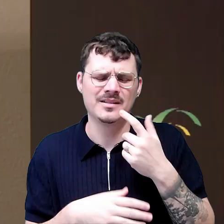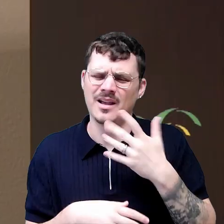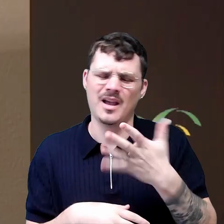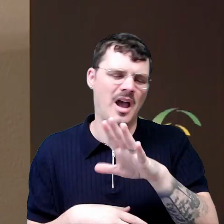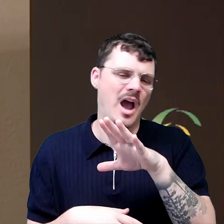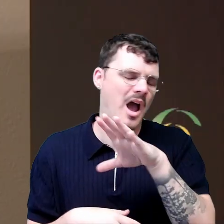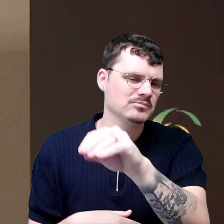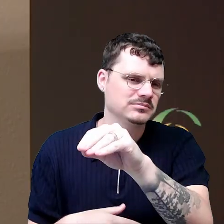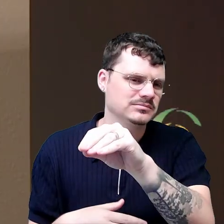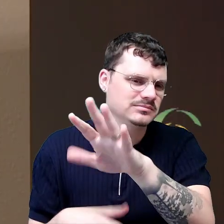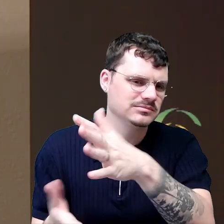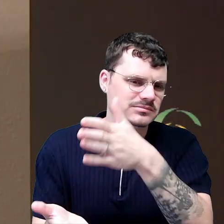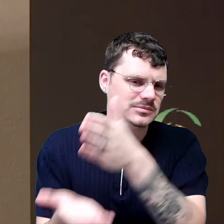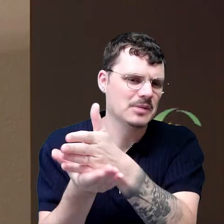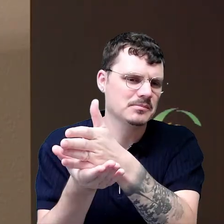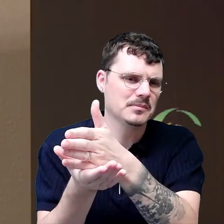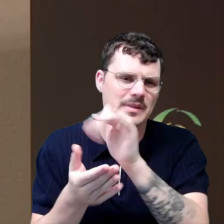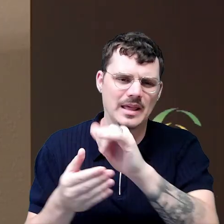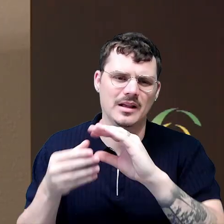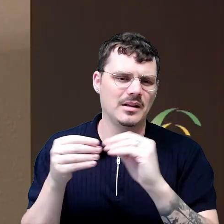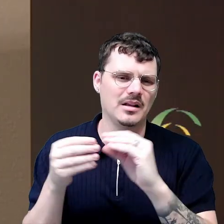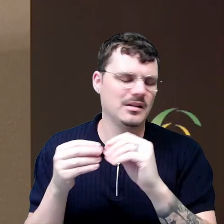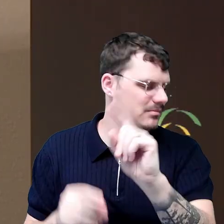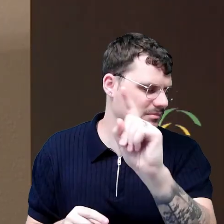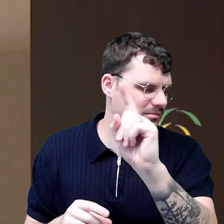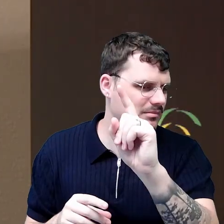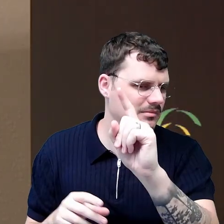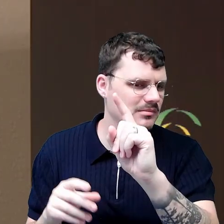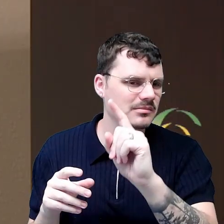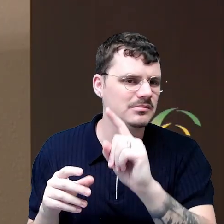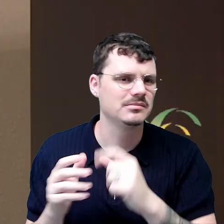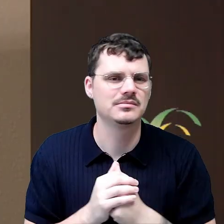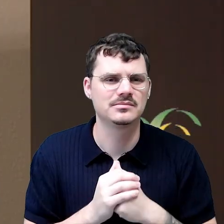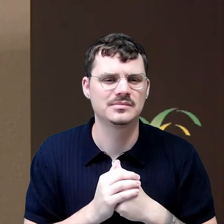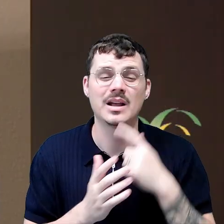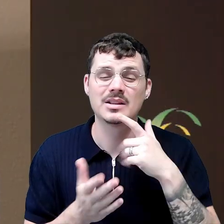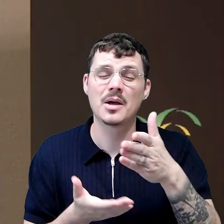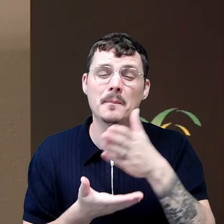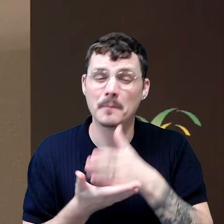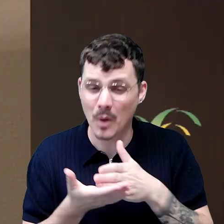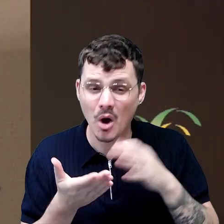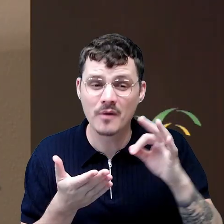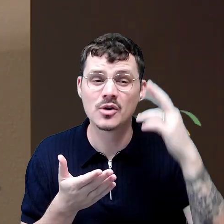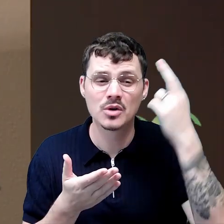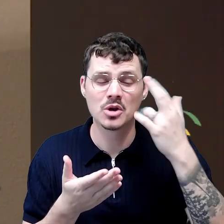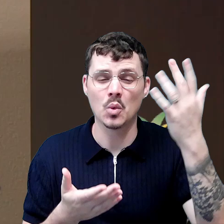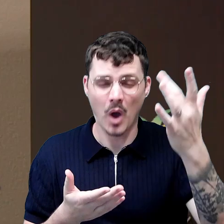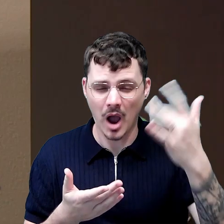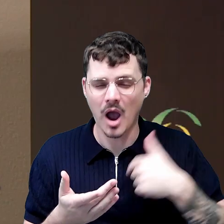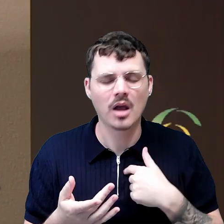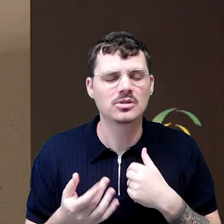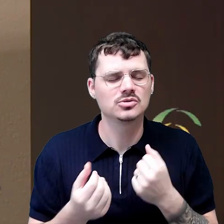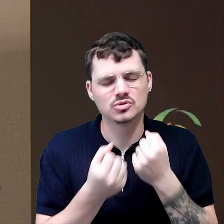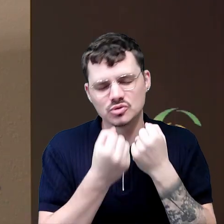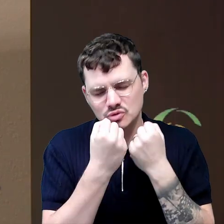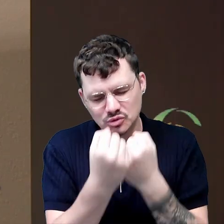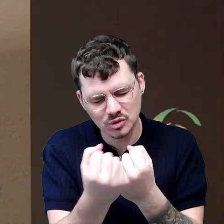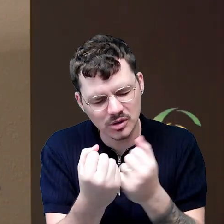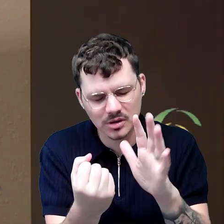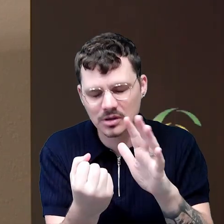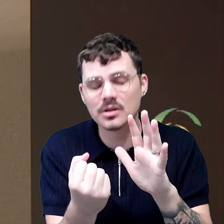to put a stop to that kind of talk right this minute. And it's part of the reason I strongly, strongly,